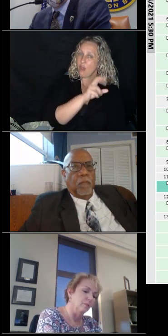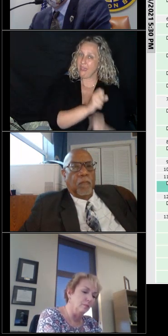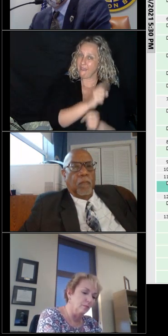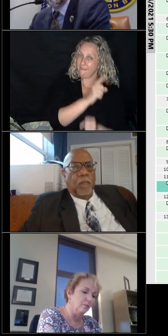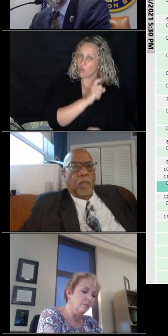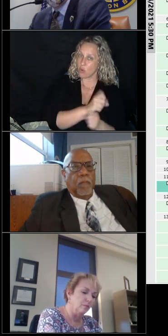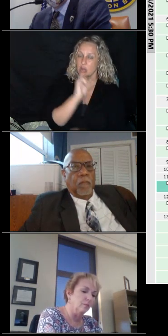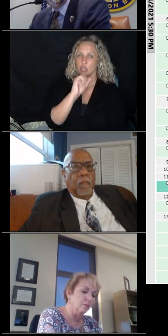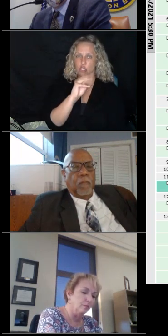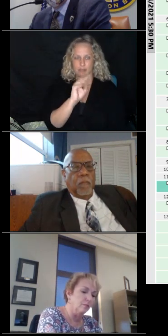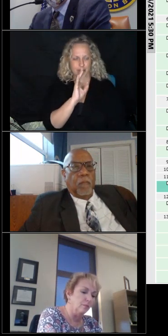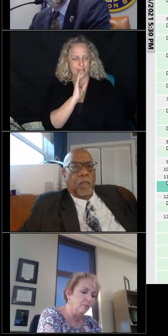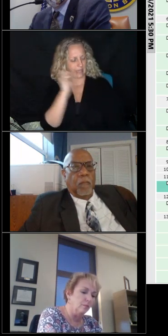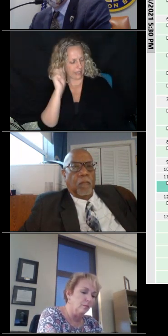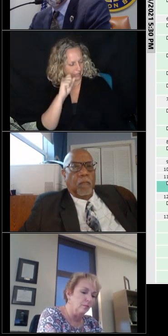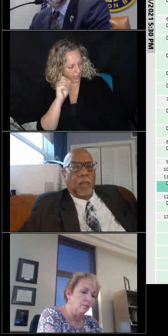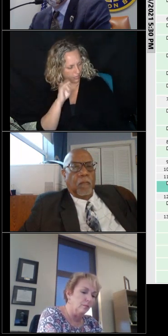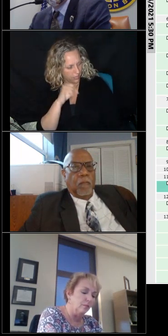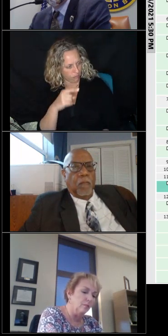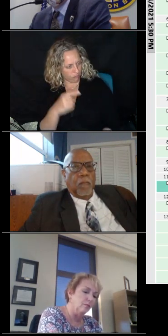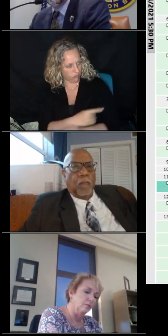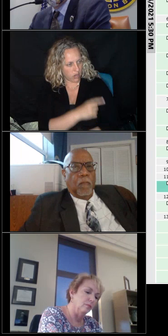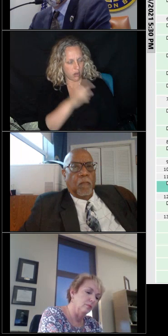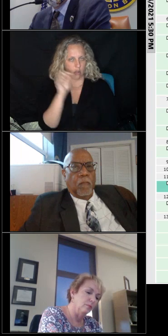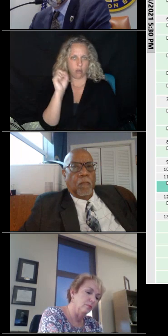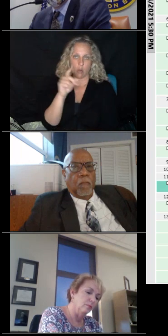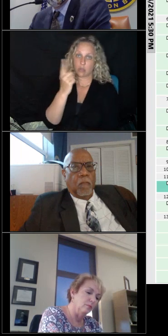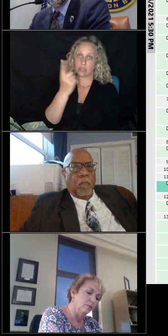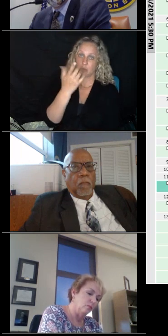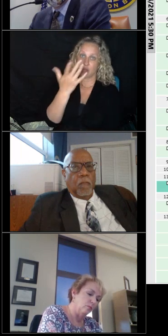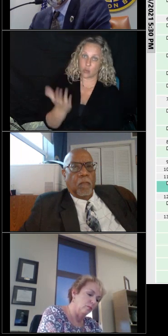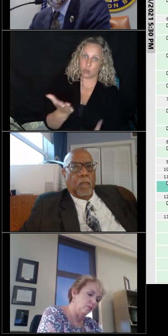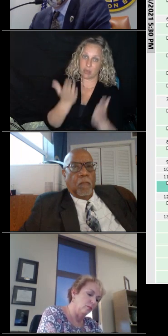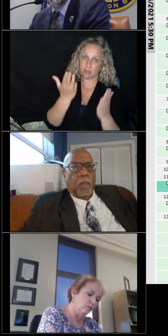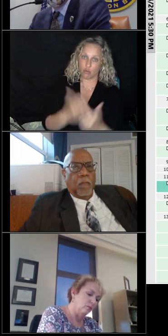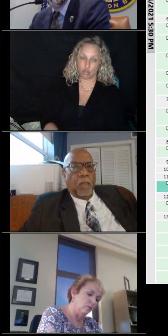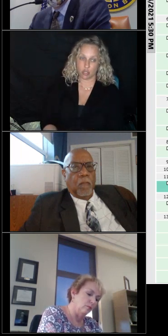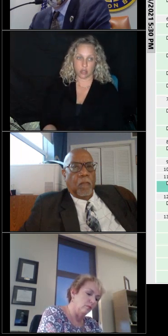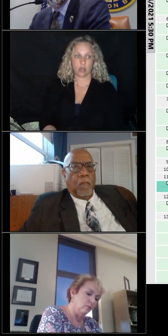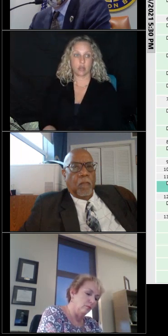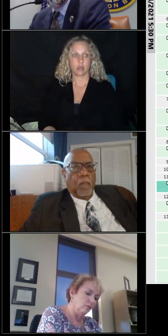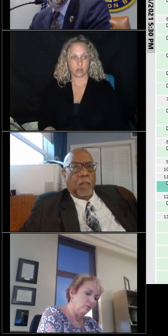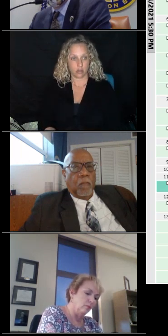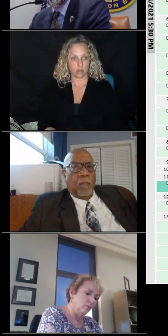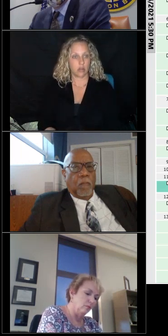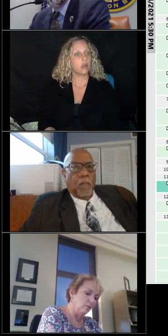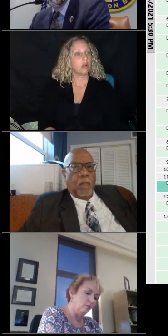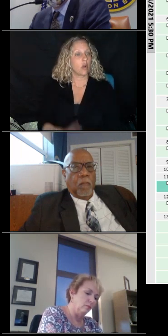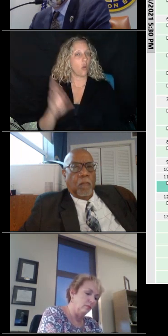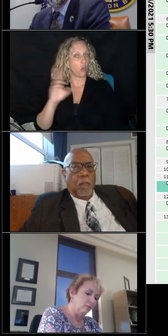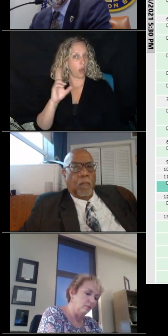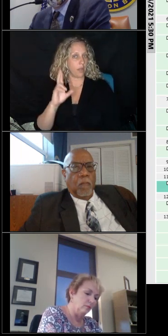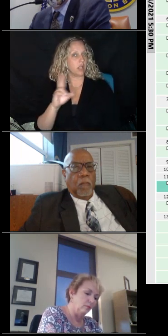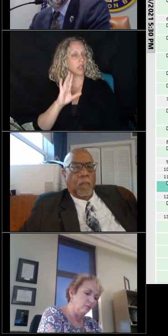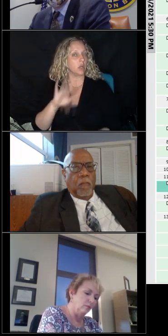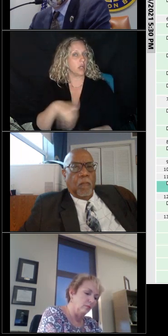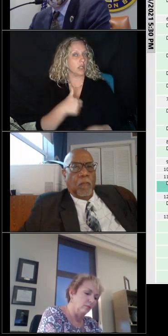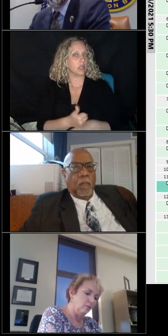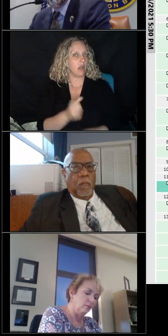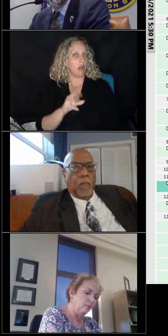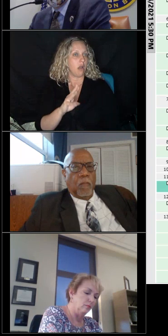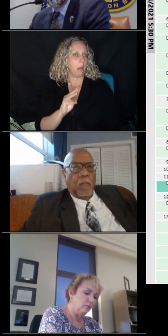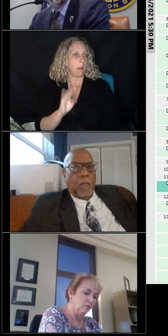Yes, Mayor, that's correct. All right, would someone like to make that motion? So moved, and I'd like to set that date to be March